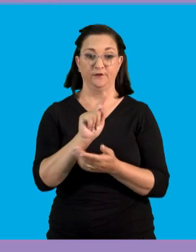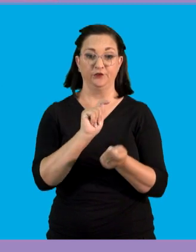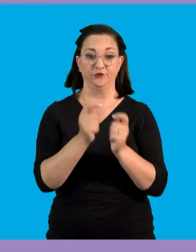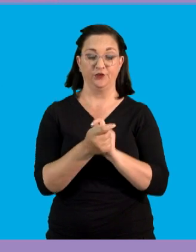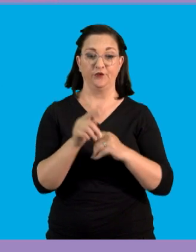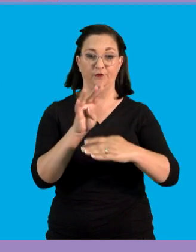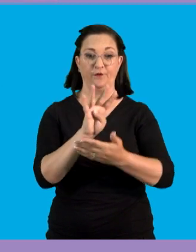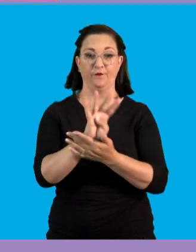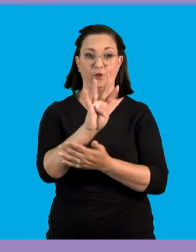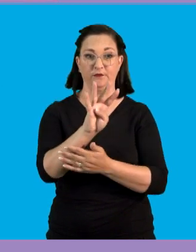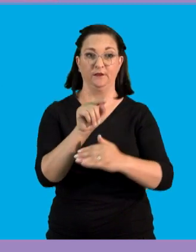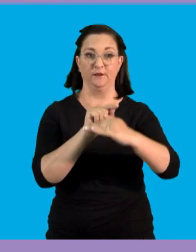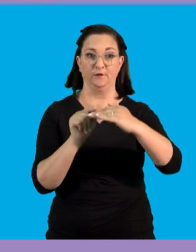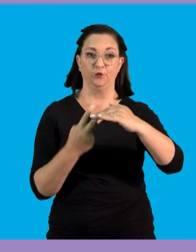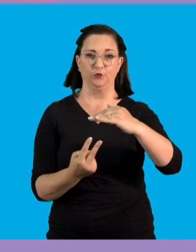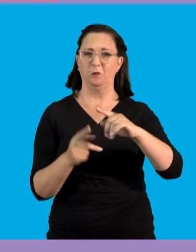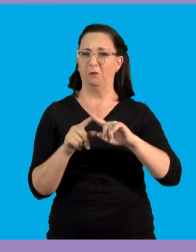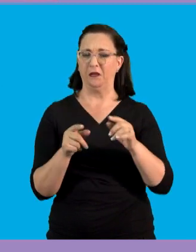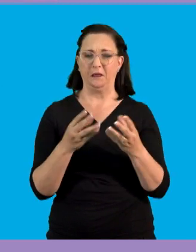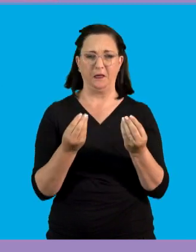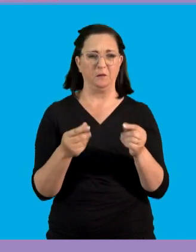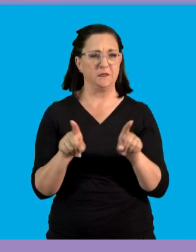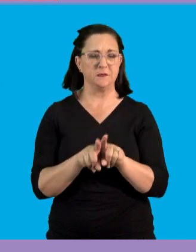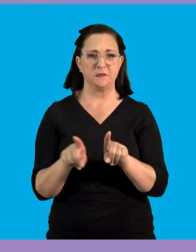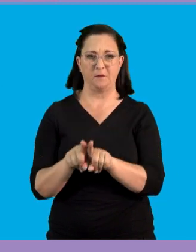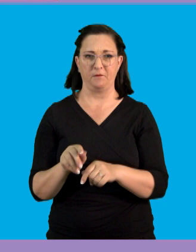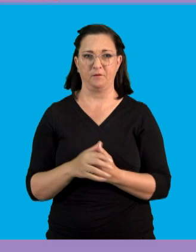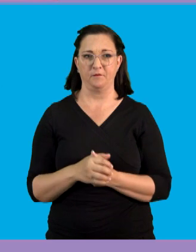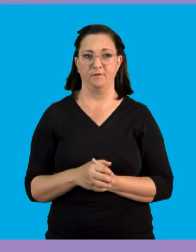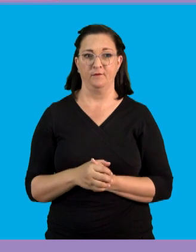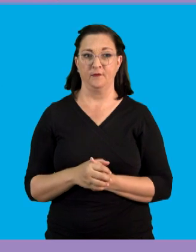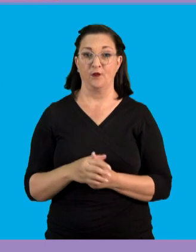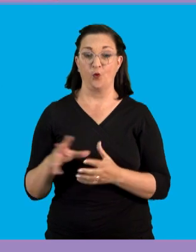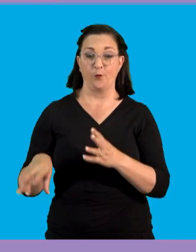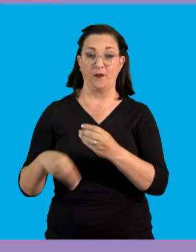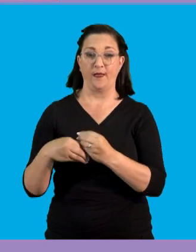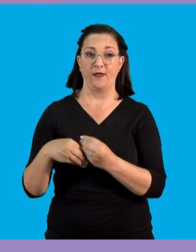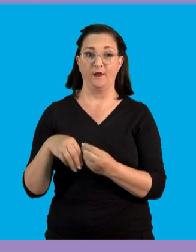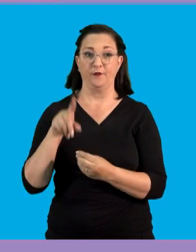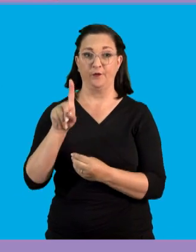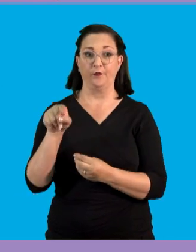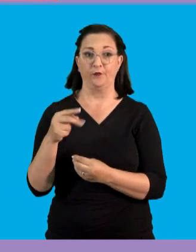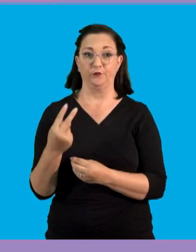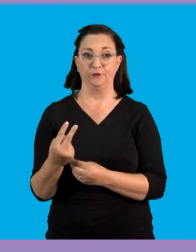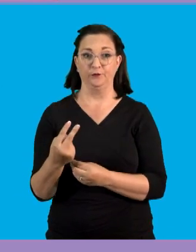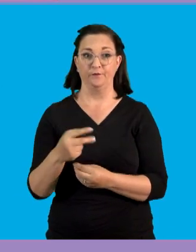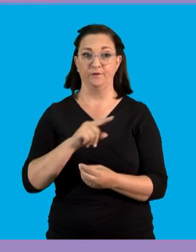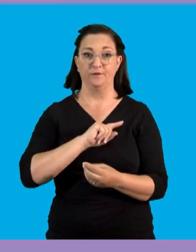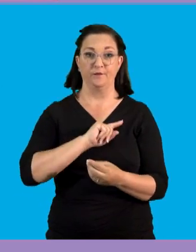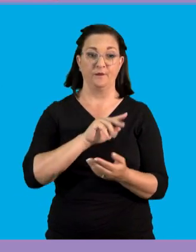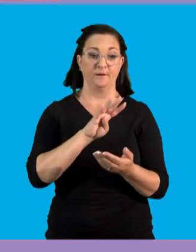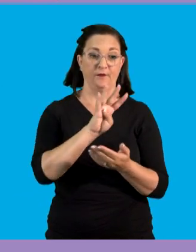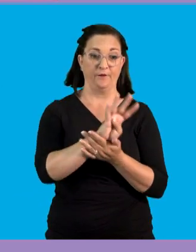14 divided by 2, which is exactly the same value. When we add it to that half, now we have